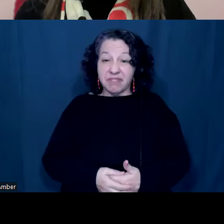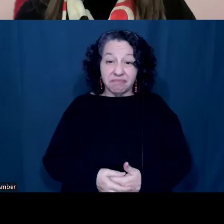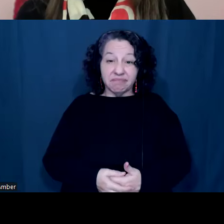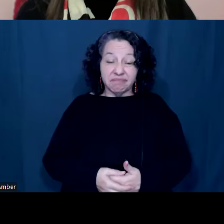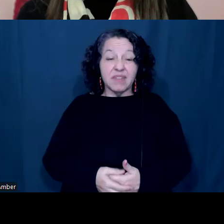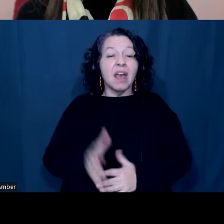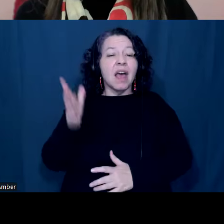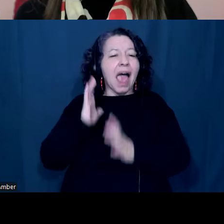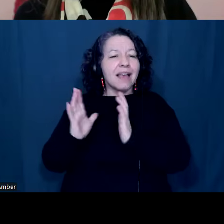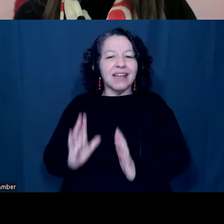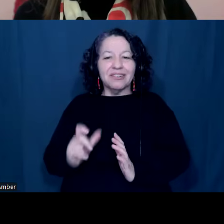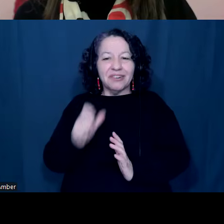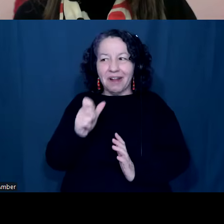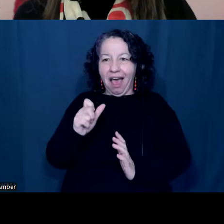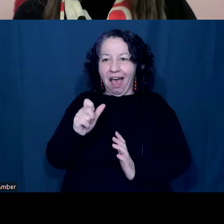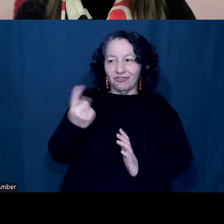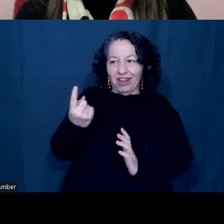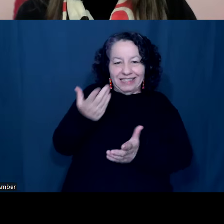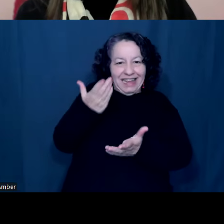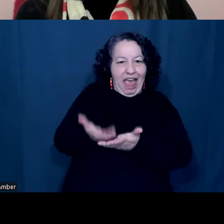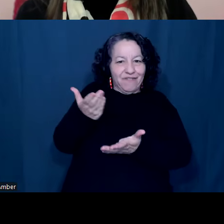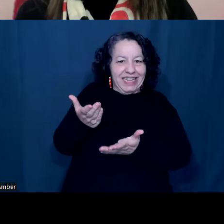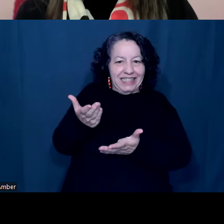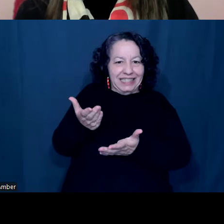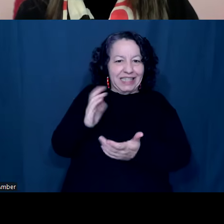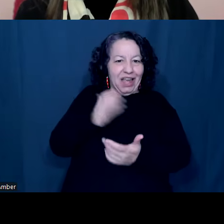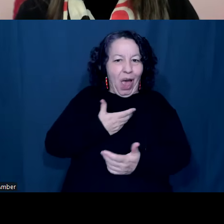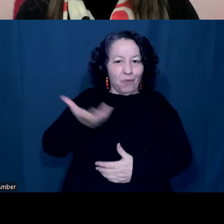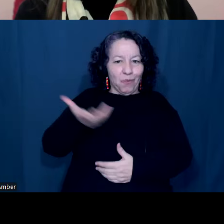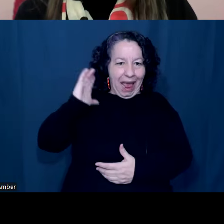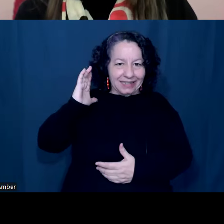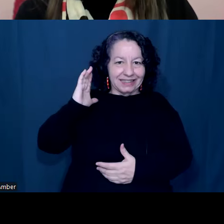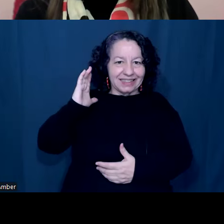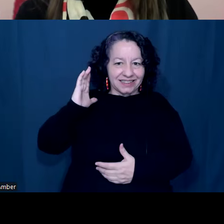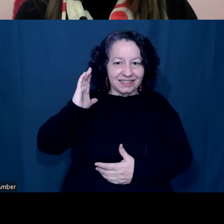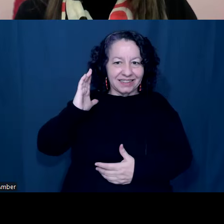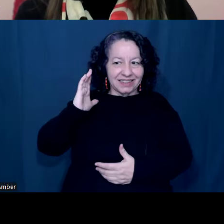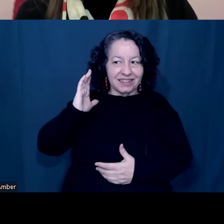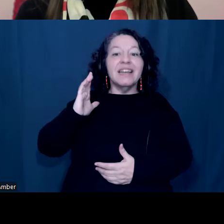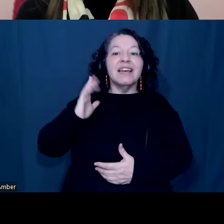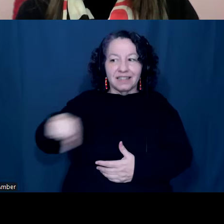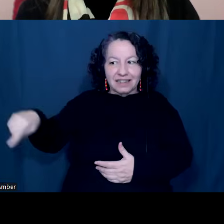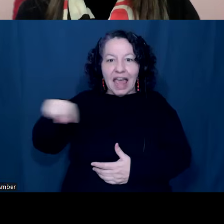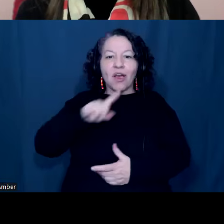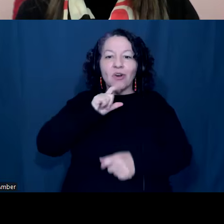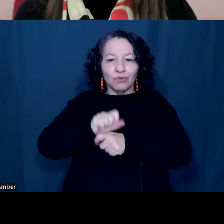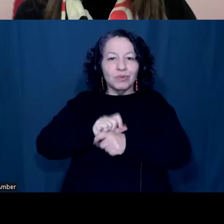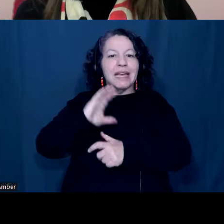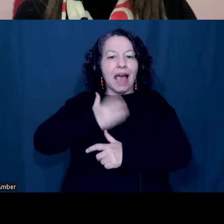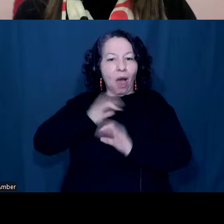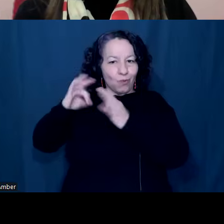Ancestors are not simply evidence of the past. They are our relatives.